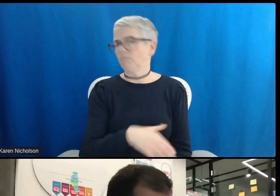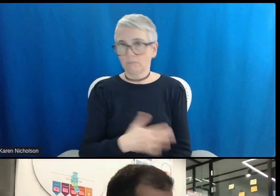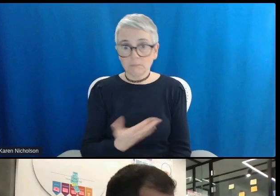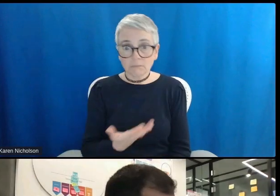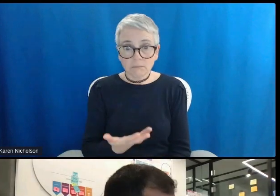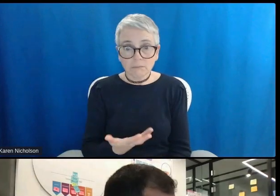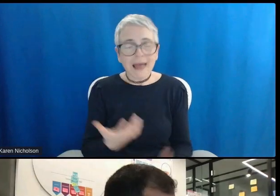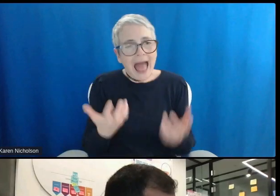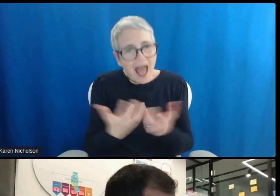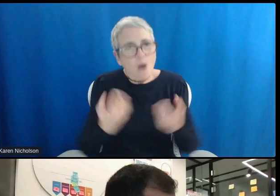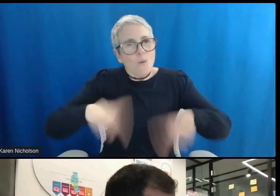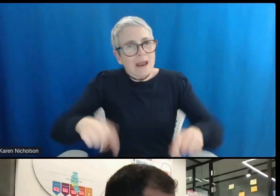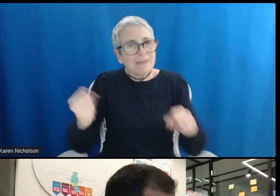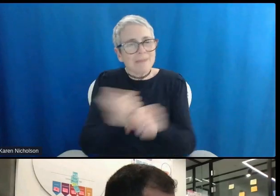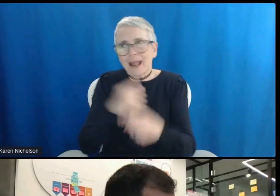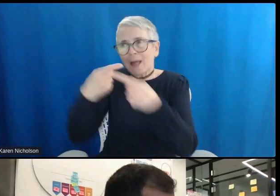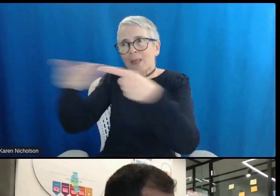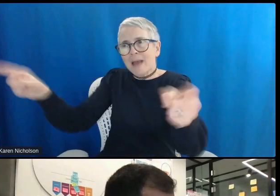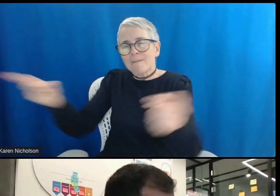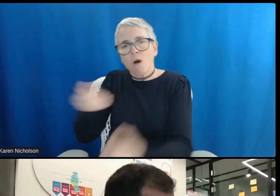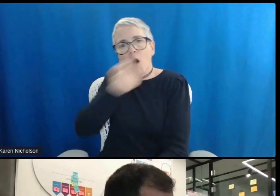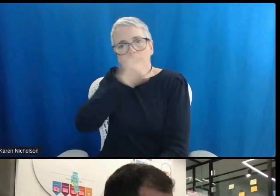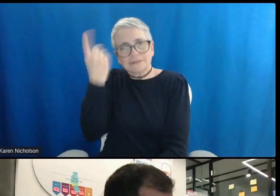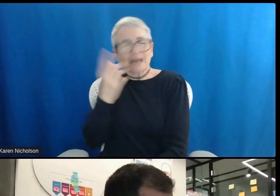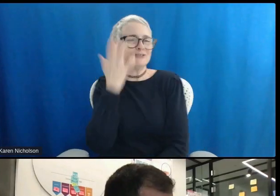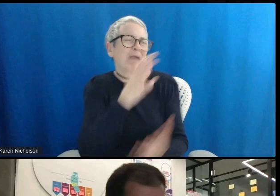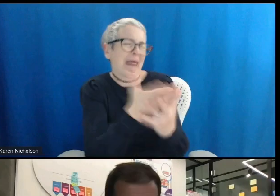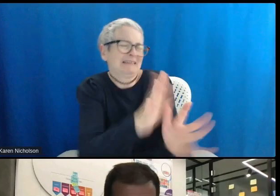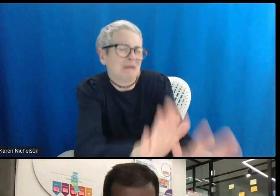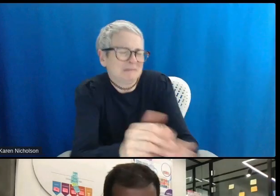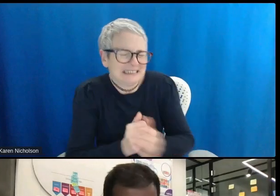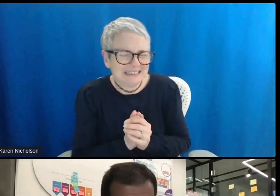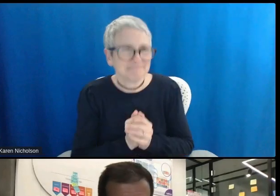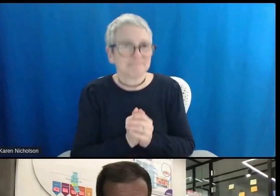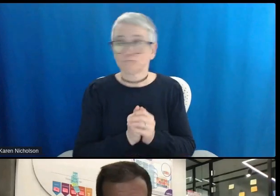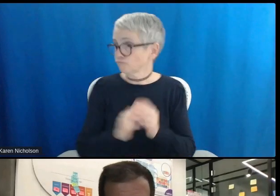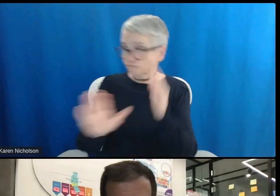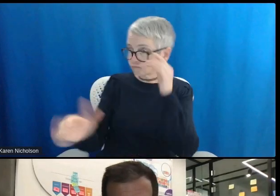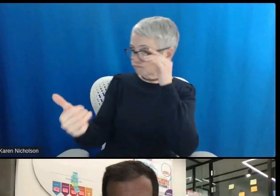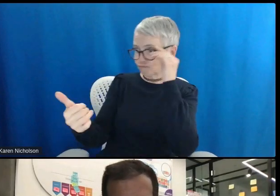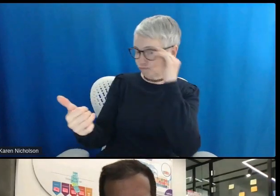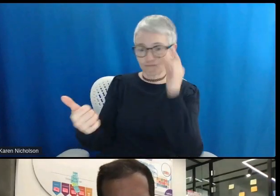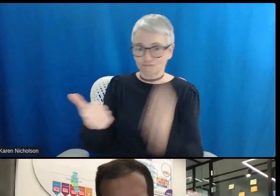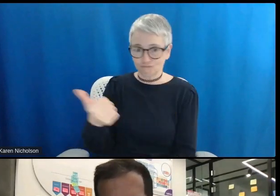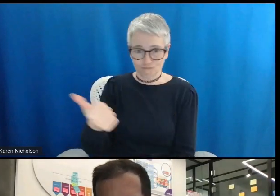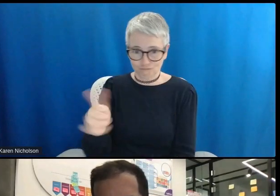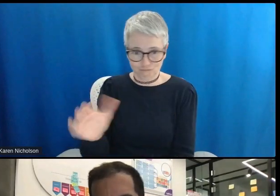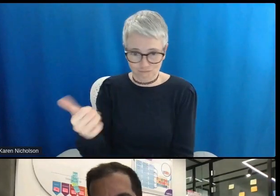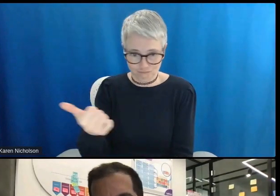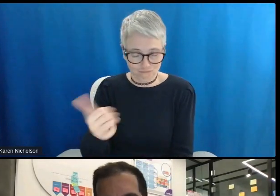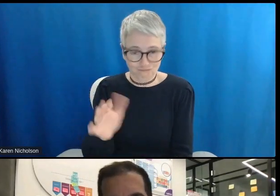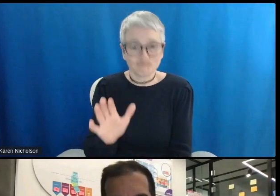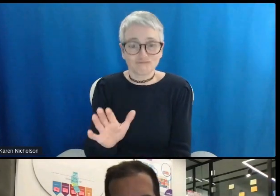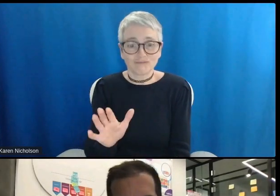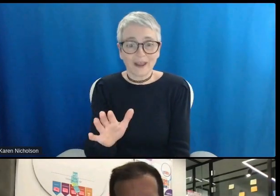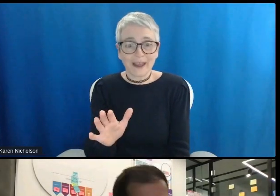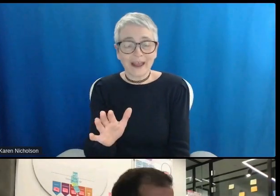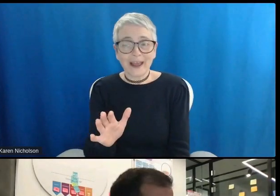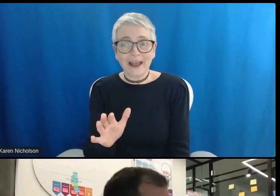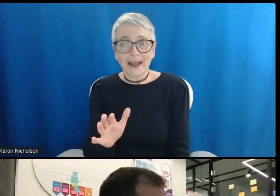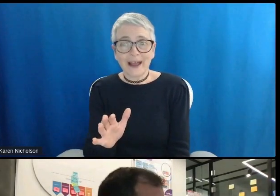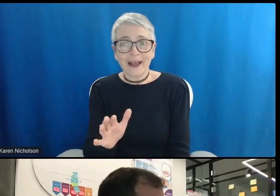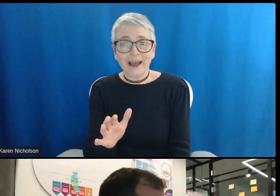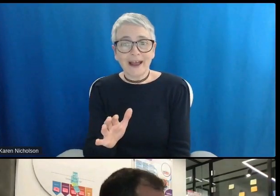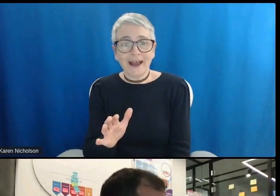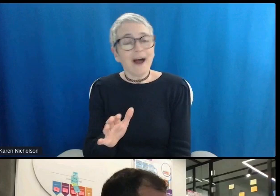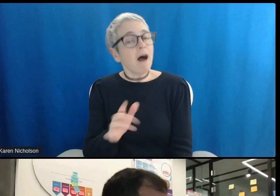that argument. Sorry to interrupt you, Kush. No, it's fine. It's true, but I think we can use the tech companies